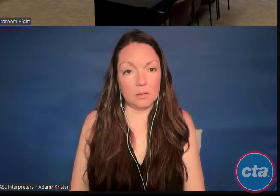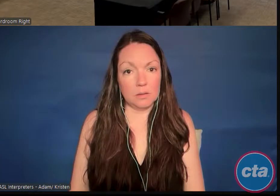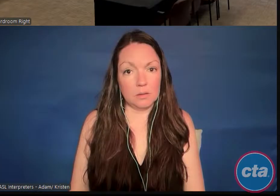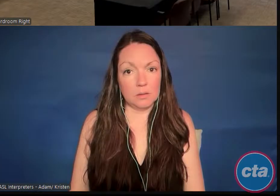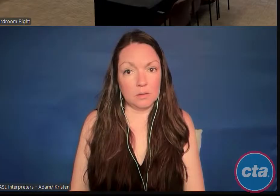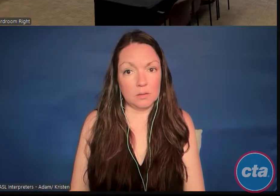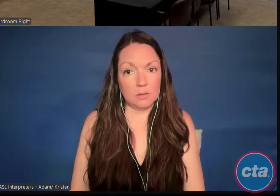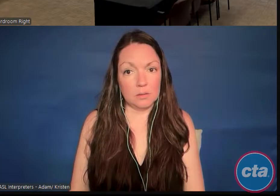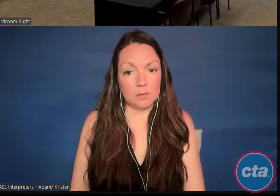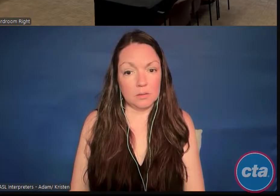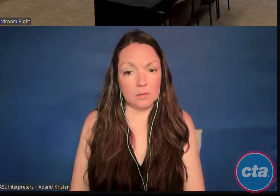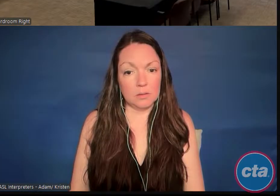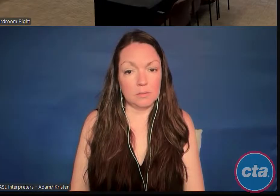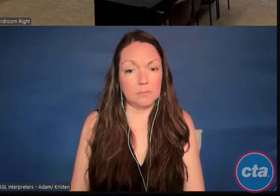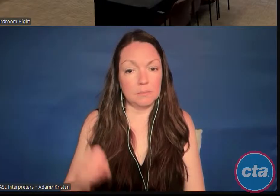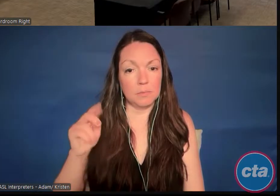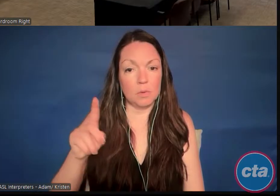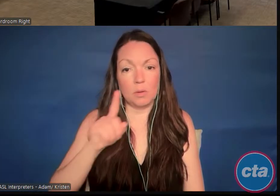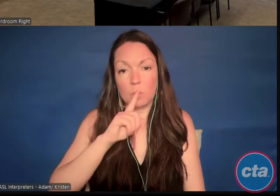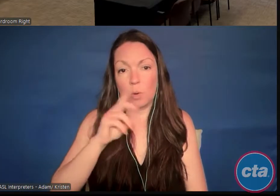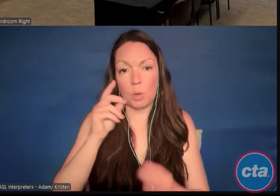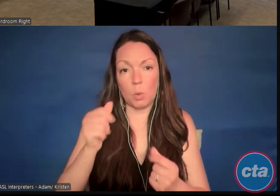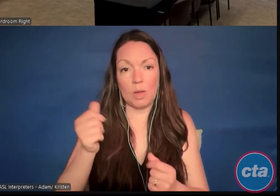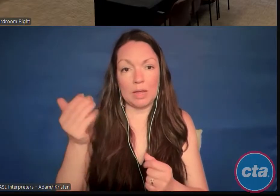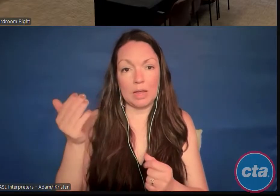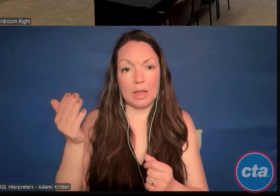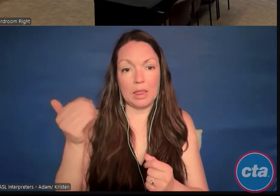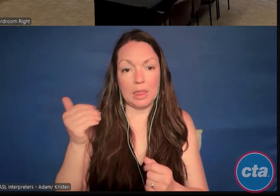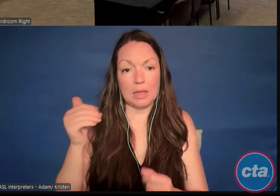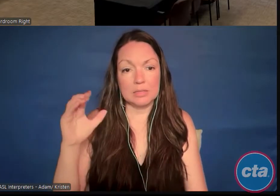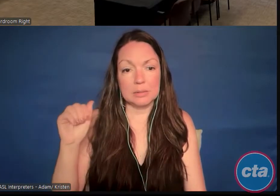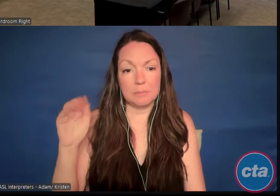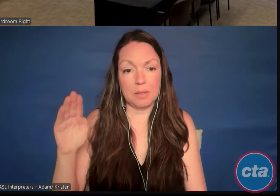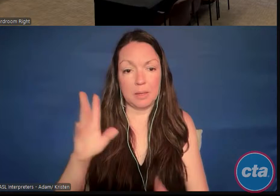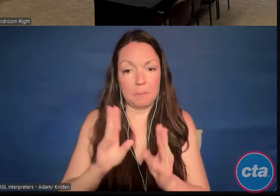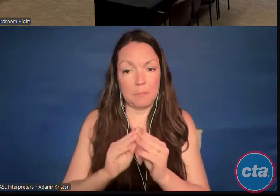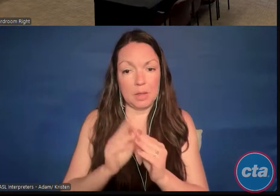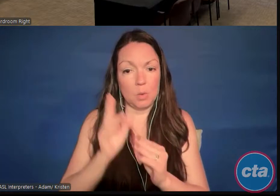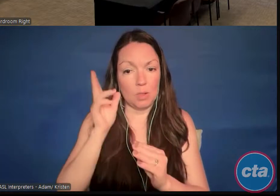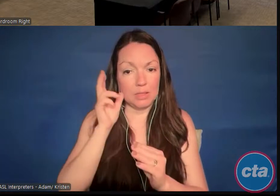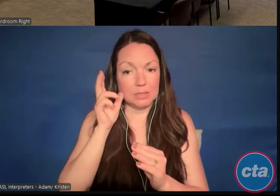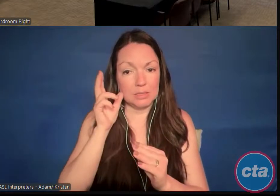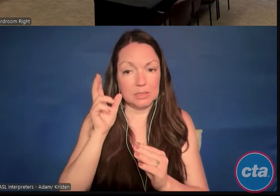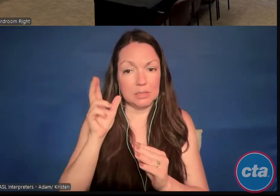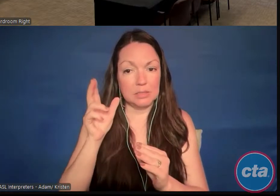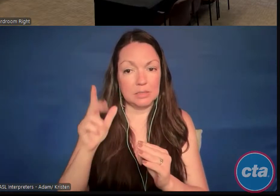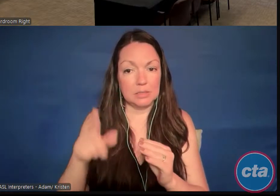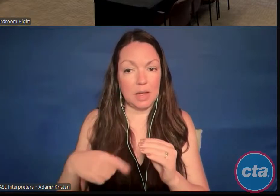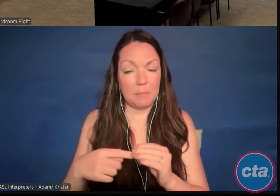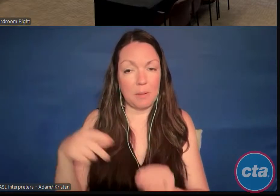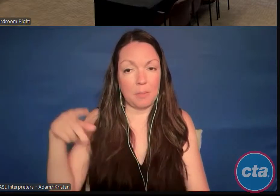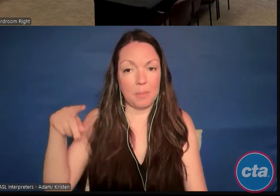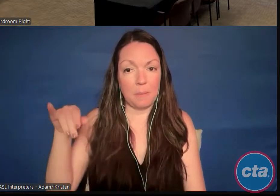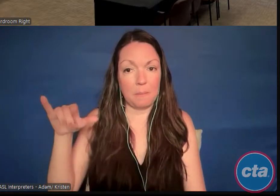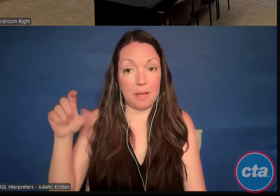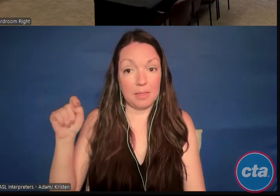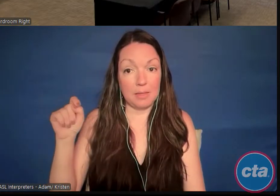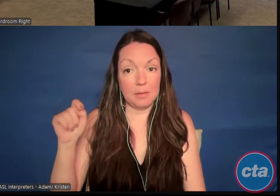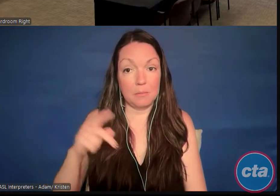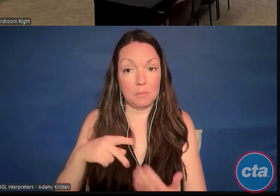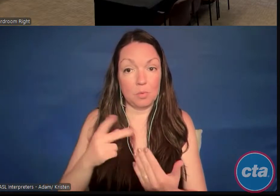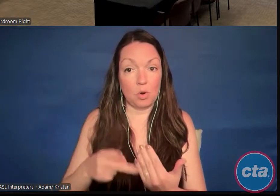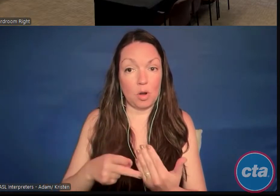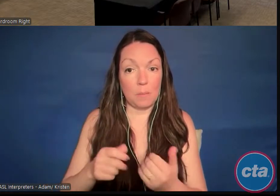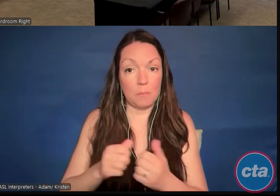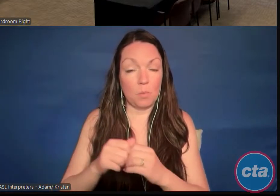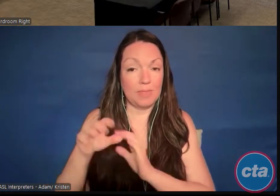okay, real quick, last CAB meeting, we listened to about the pilot program that had